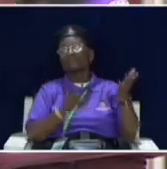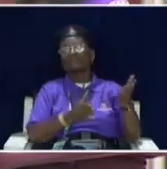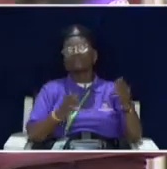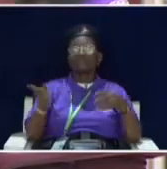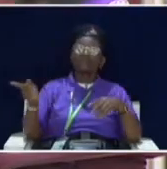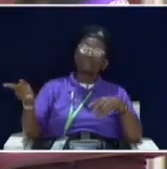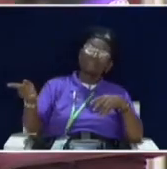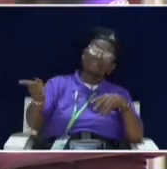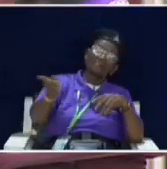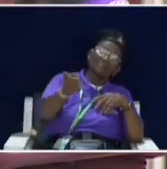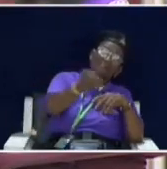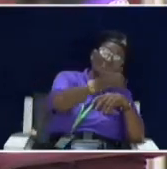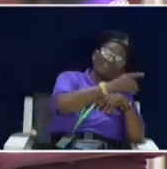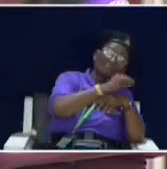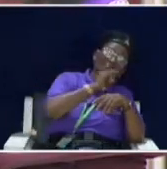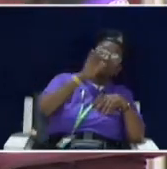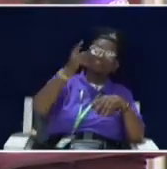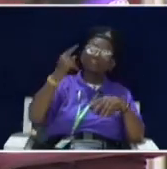Israel.